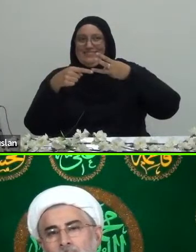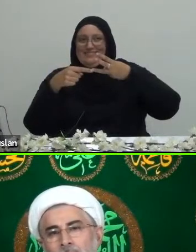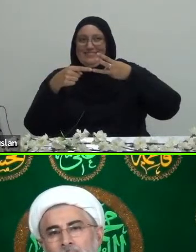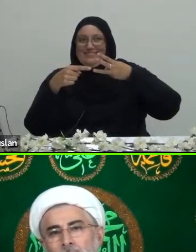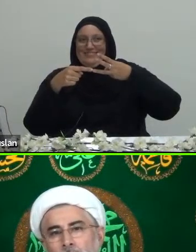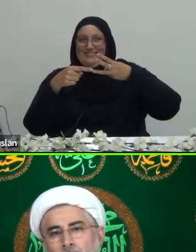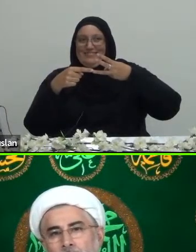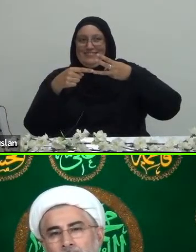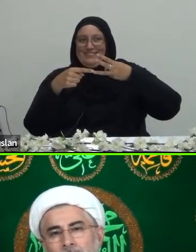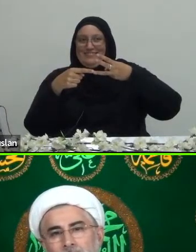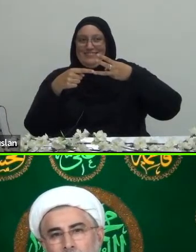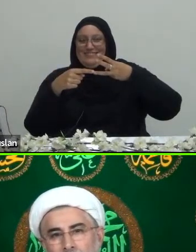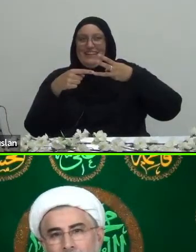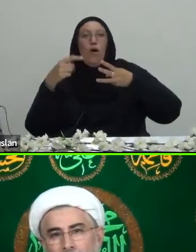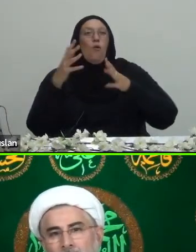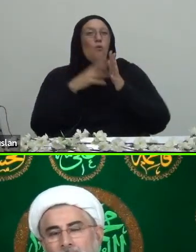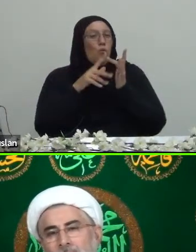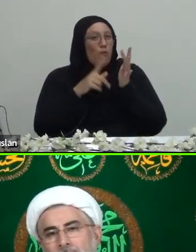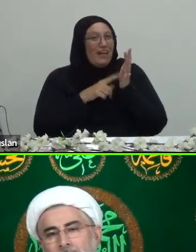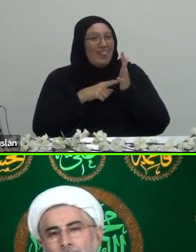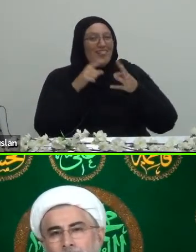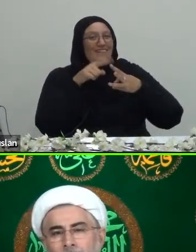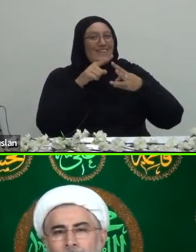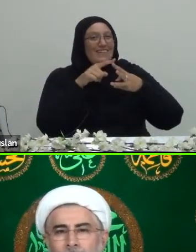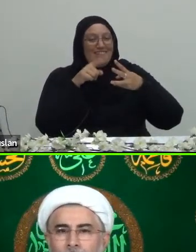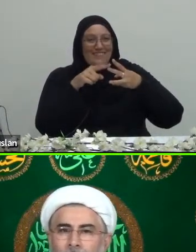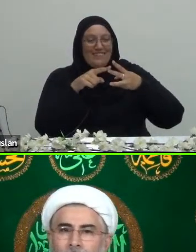want to distribute it within 1/3.